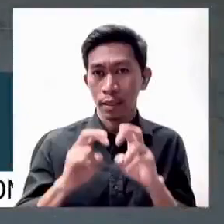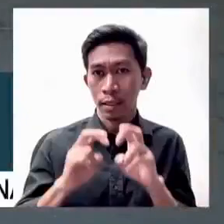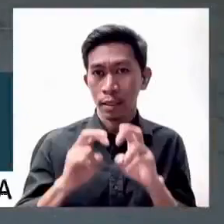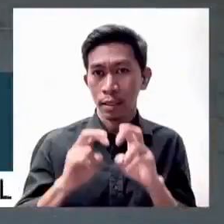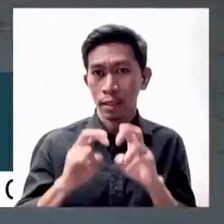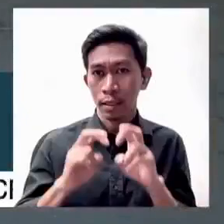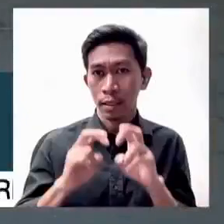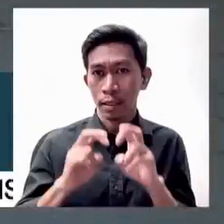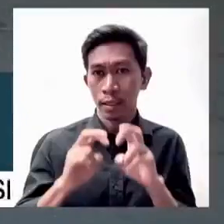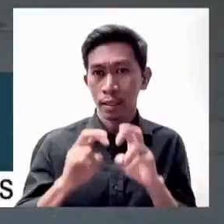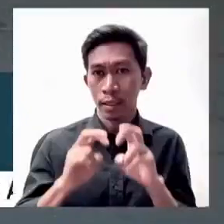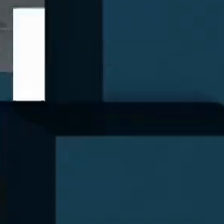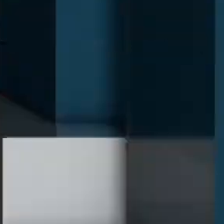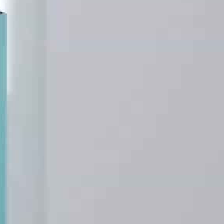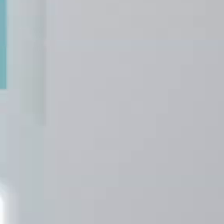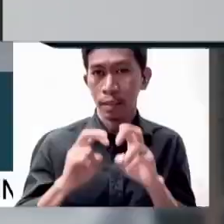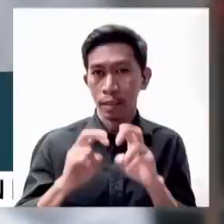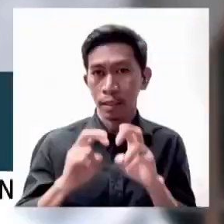of COVID cases.